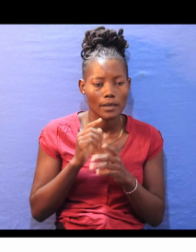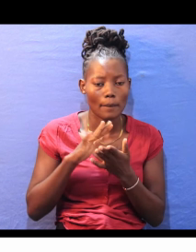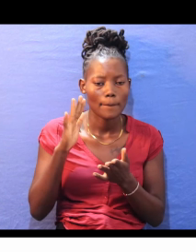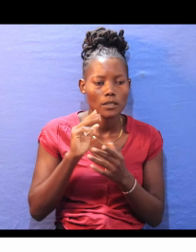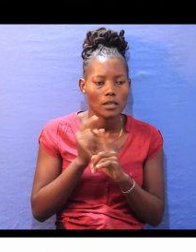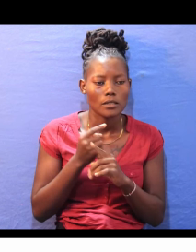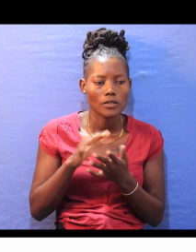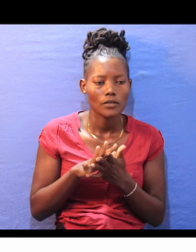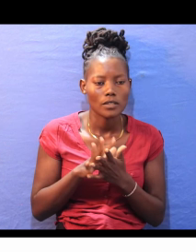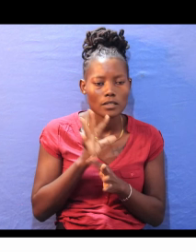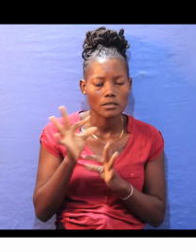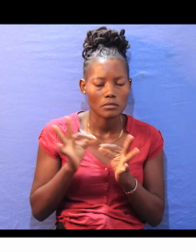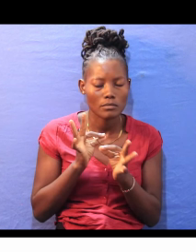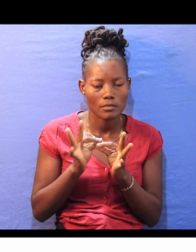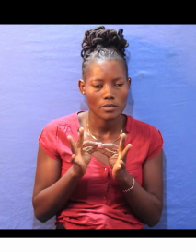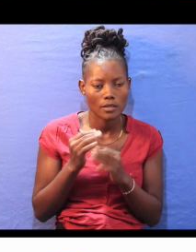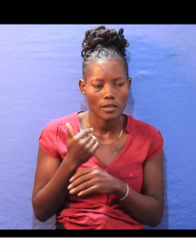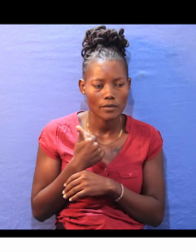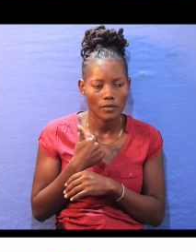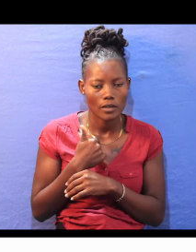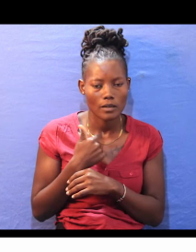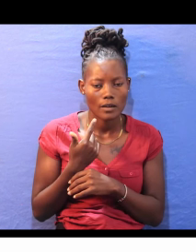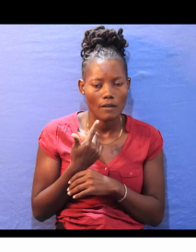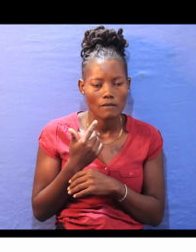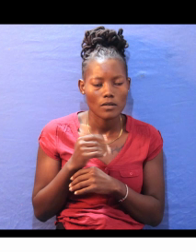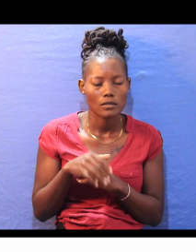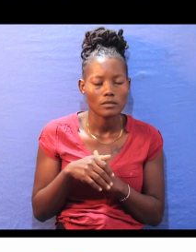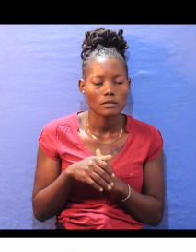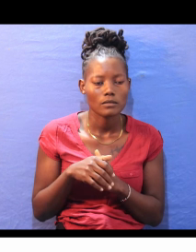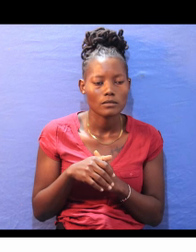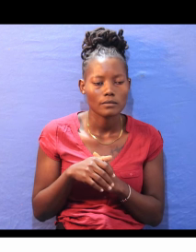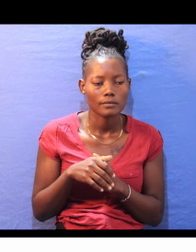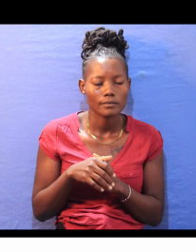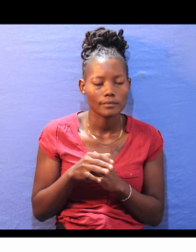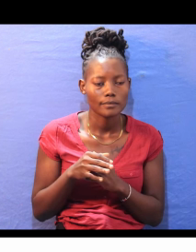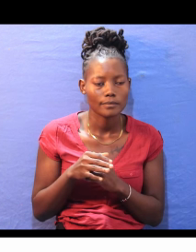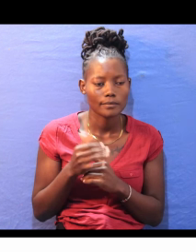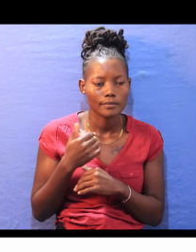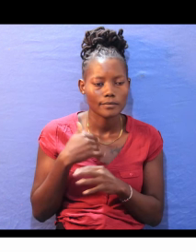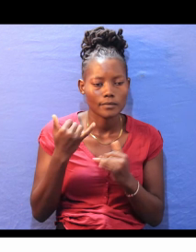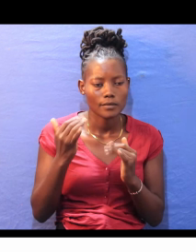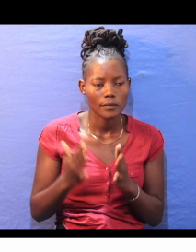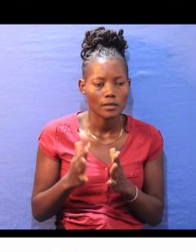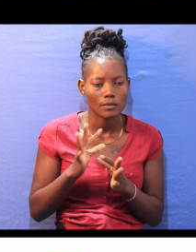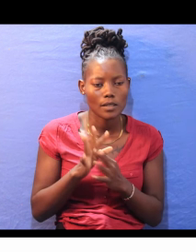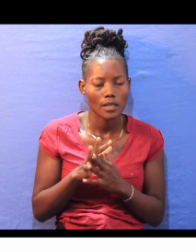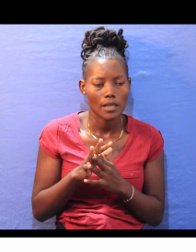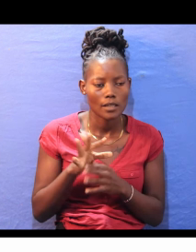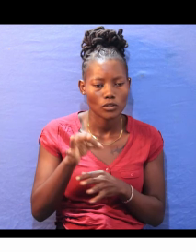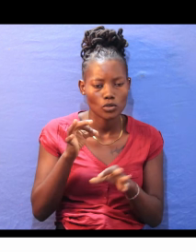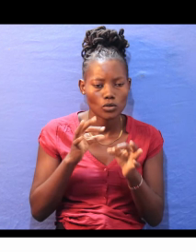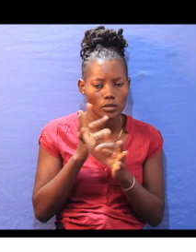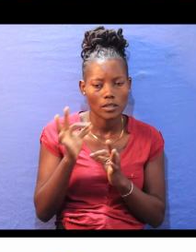Specialization does produce success, but it also increases stress, burnout, and injury. So as our athletes specialize, we will